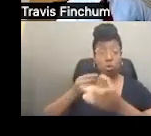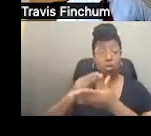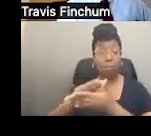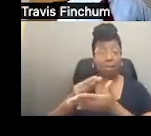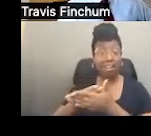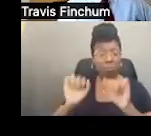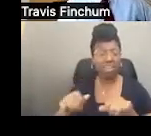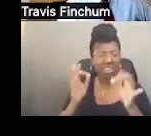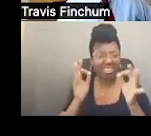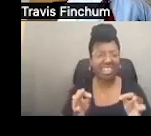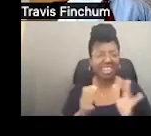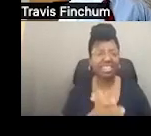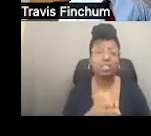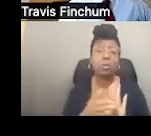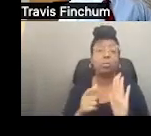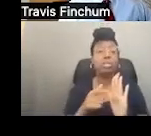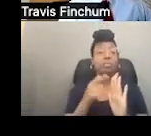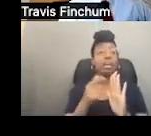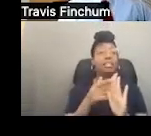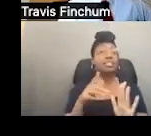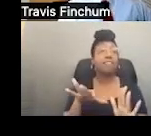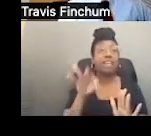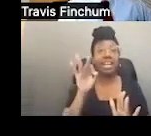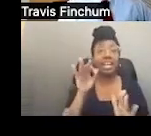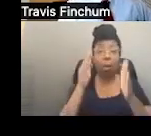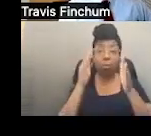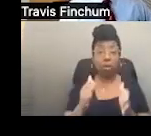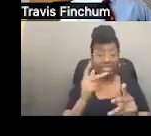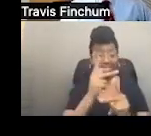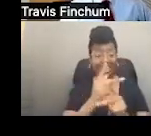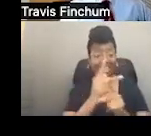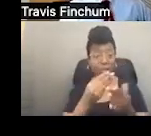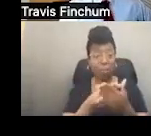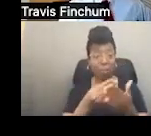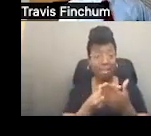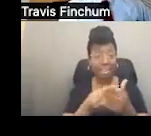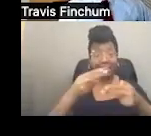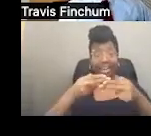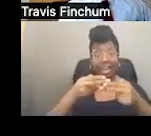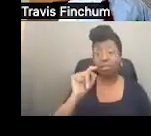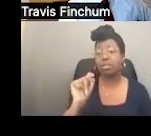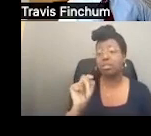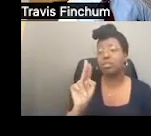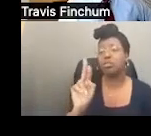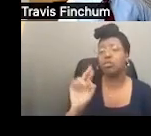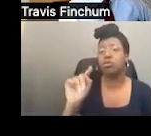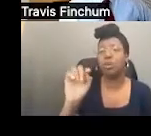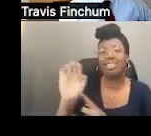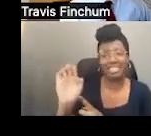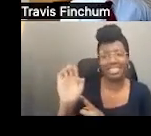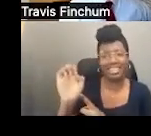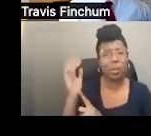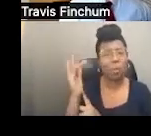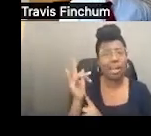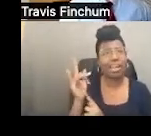so sometimes finding a trustee is a challenging job because somebody's got to then be in charge of that money for the lifetime of